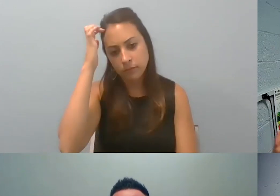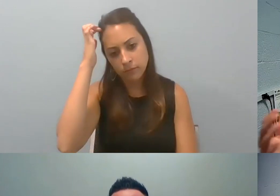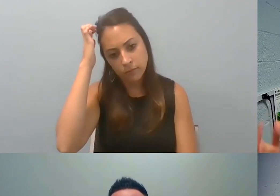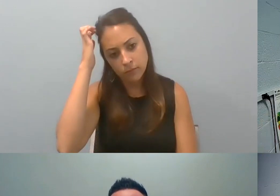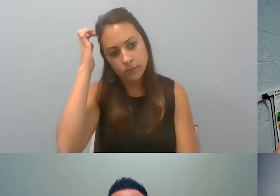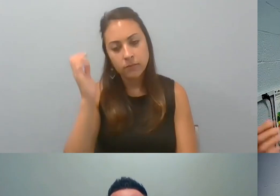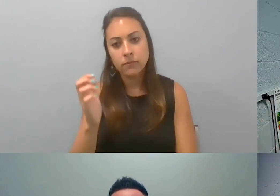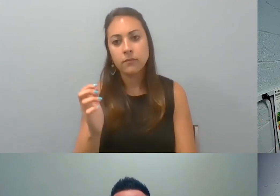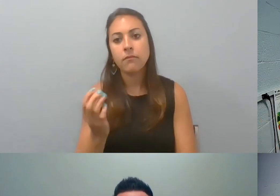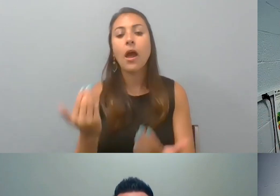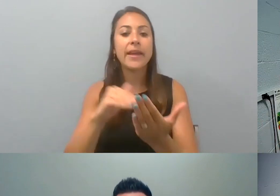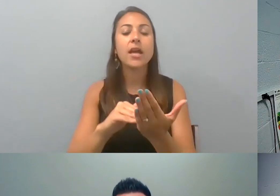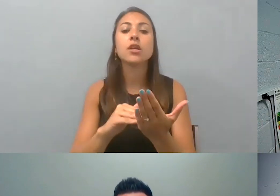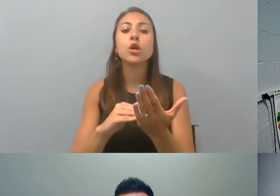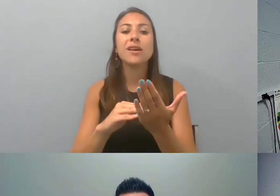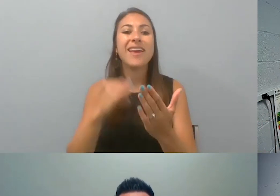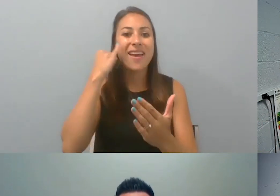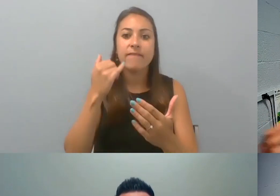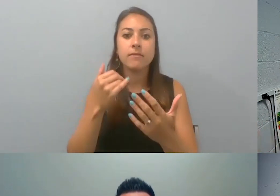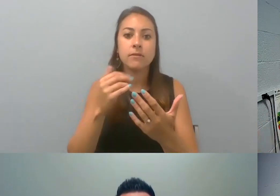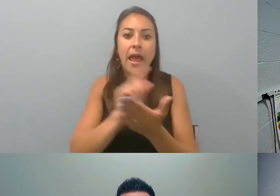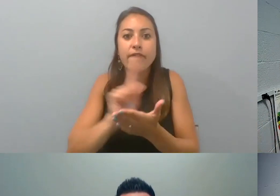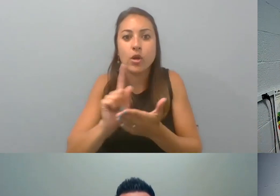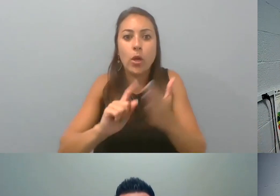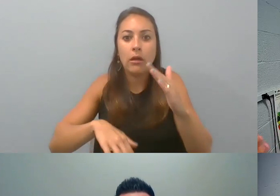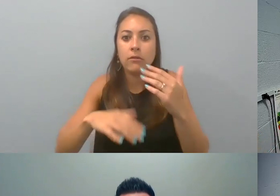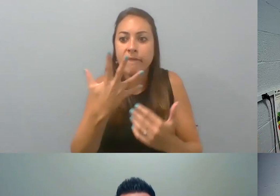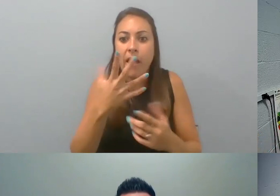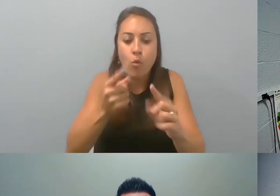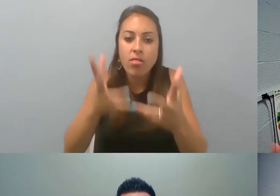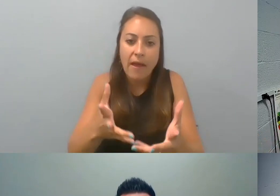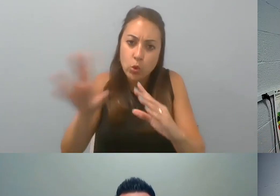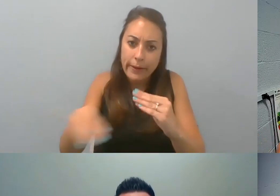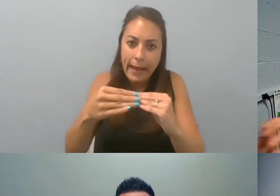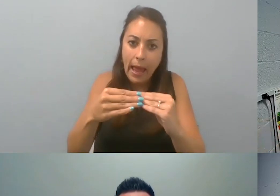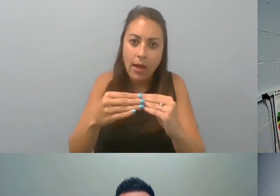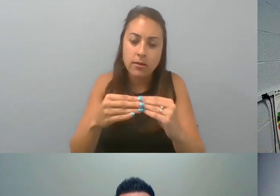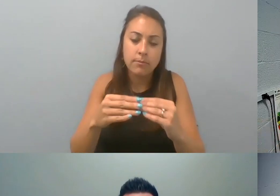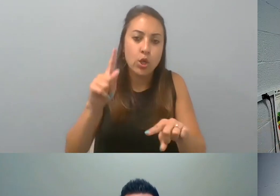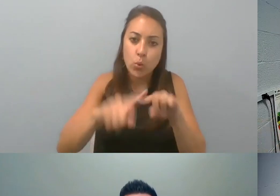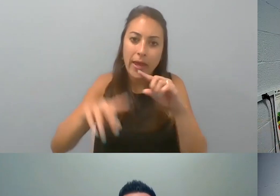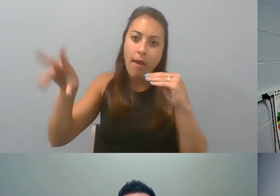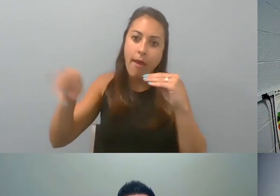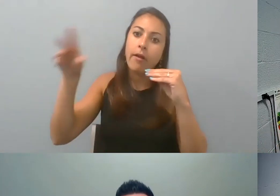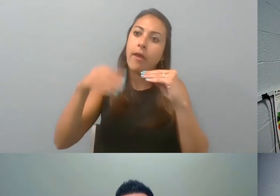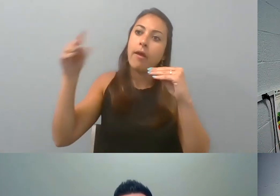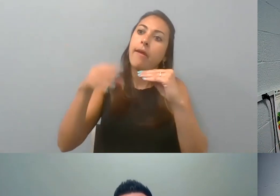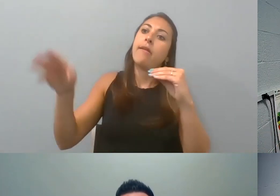going to let you build up like 500 points on your card, because there will be a point at which people are frustrated because it's not going to roll over into the next